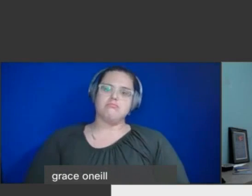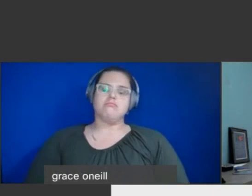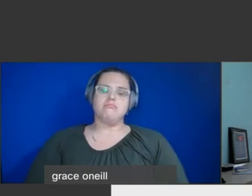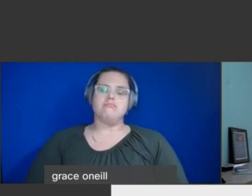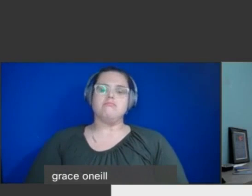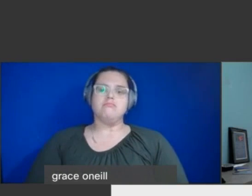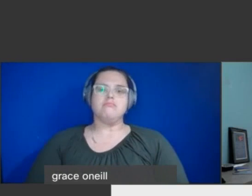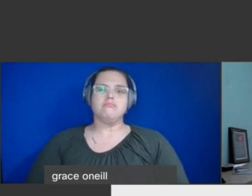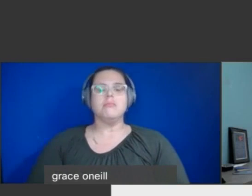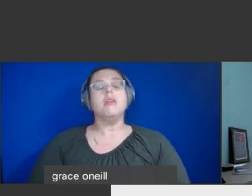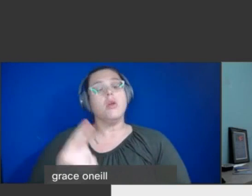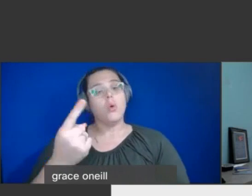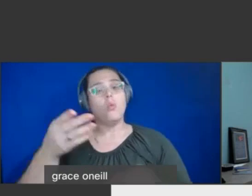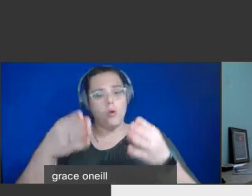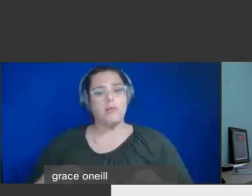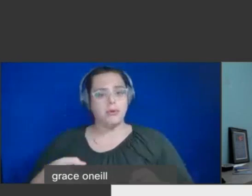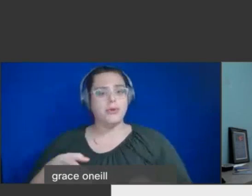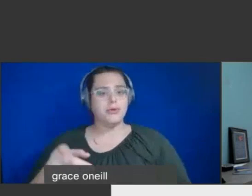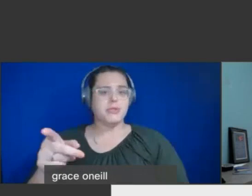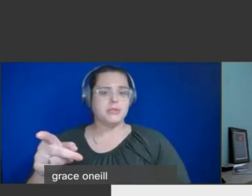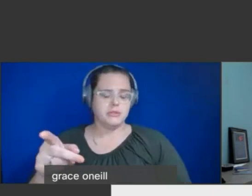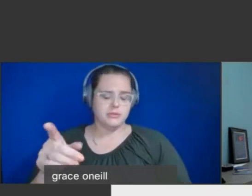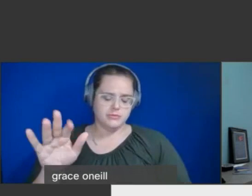is a person that has an